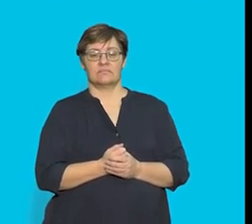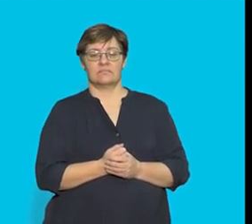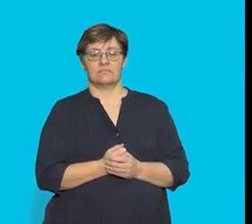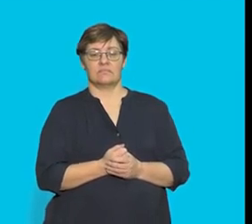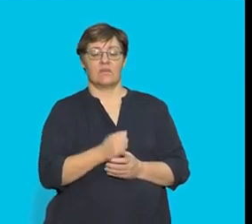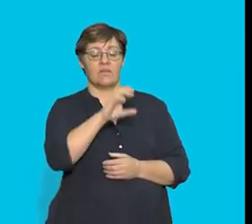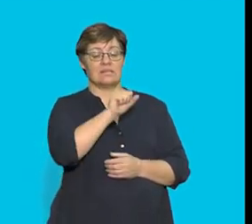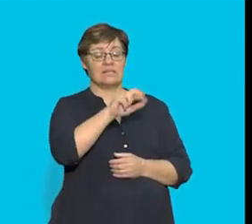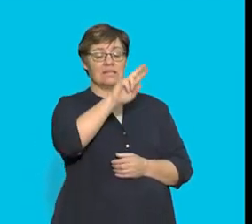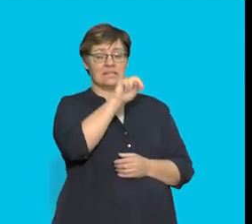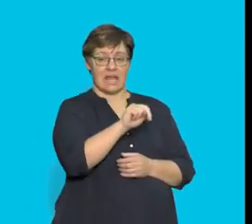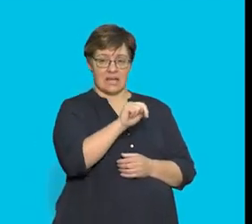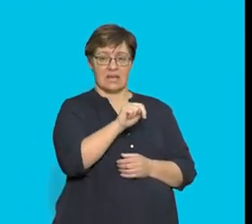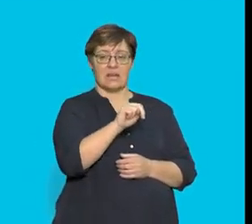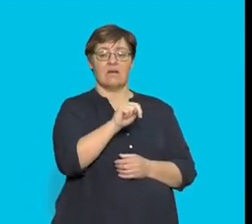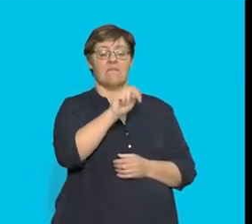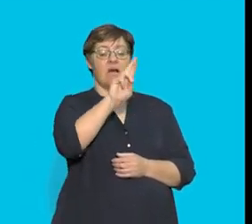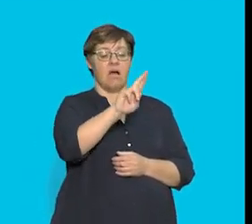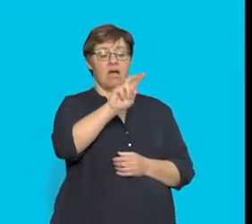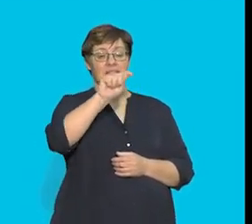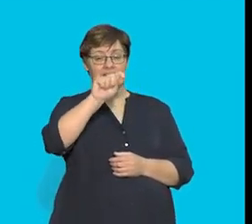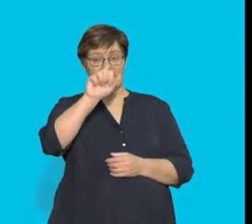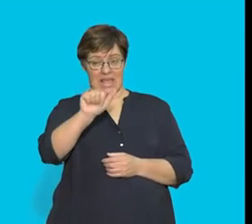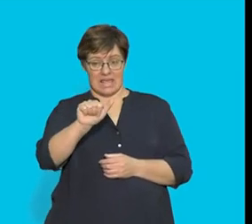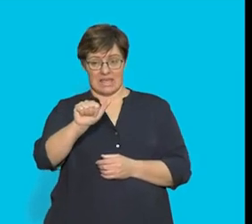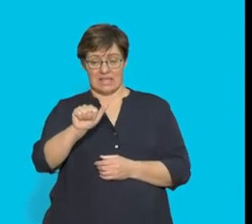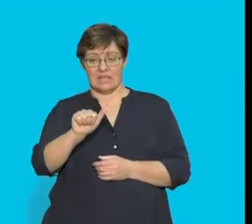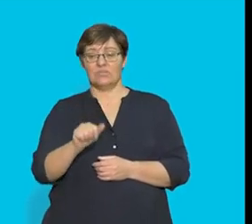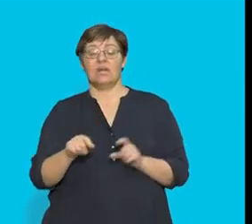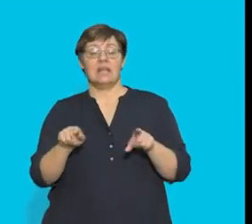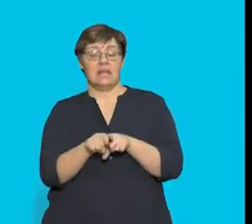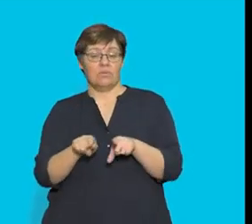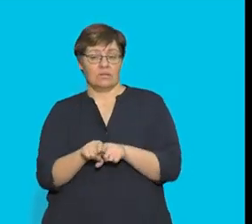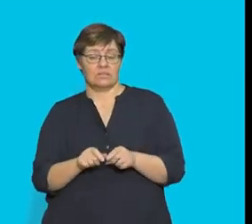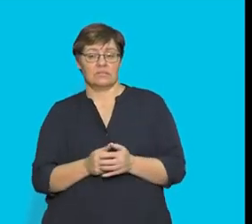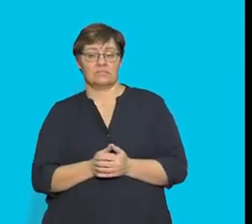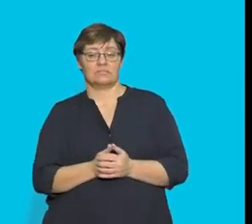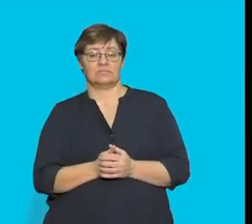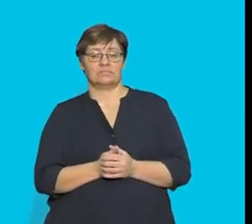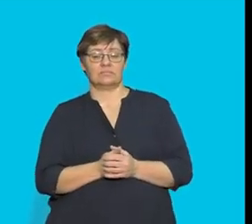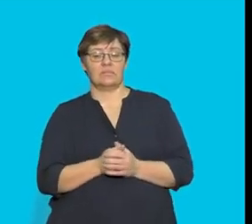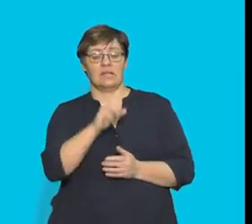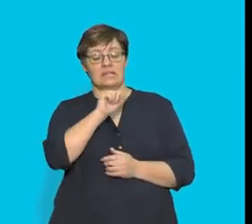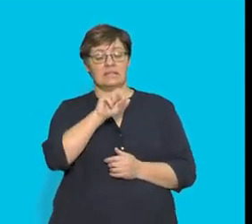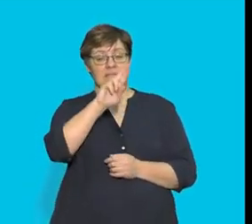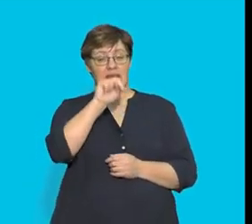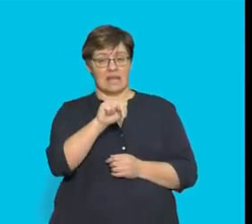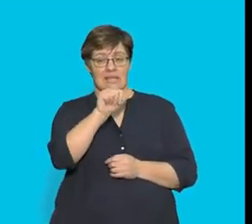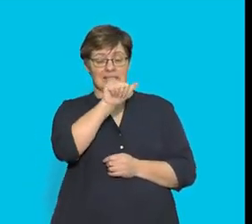said we're going to use sine of RTA. So sine of 60 is equal to,